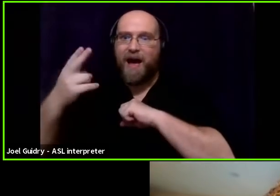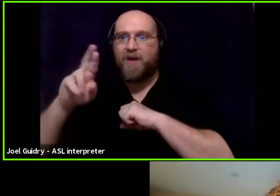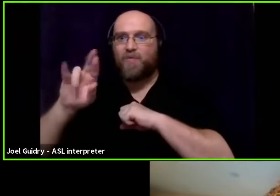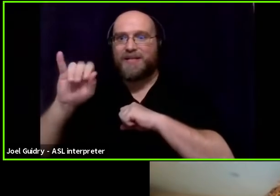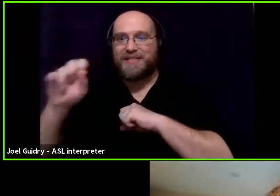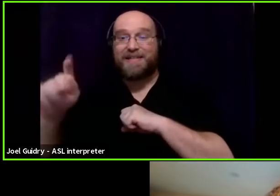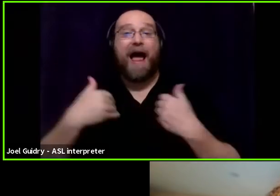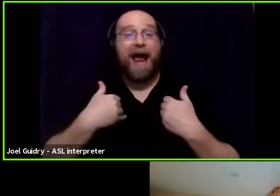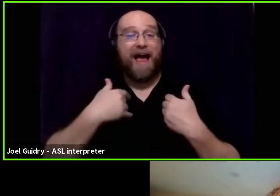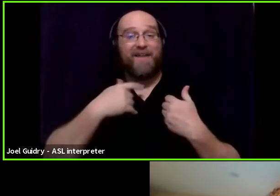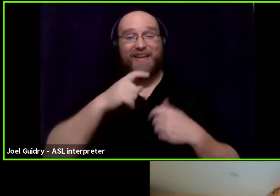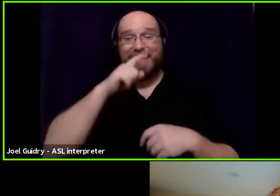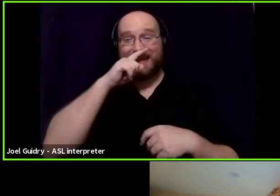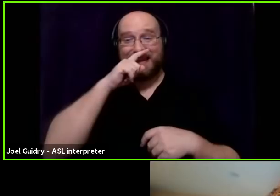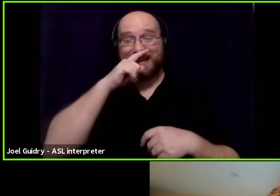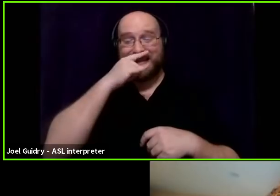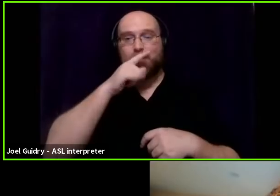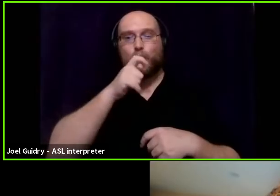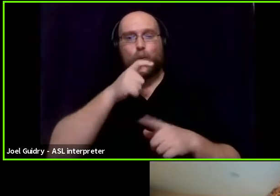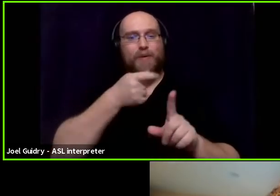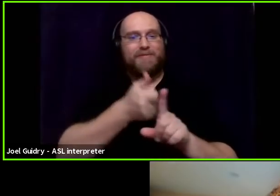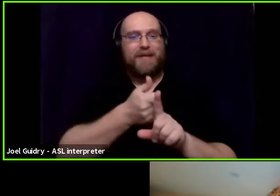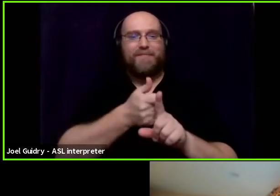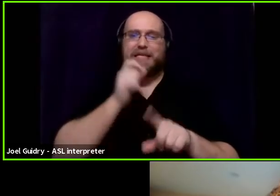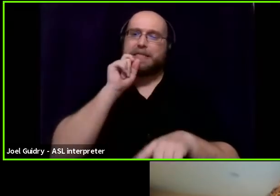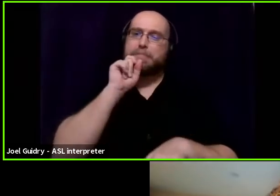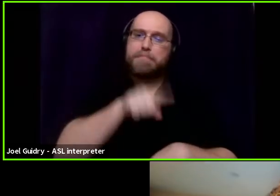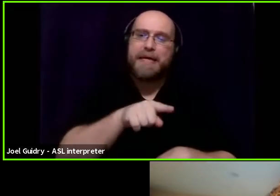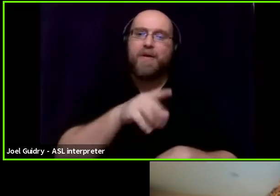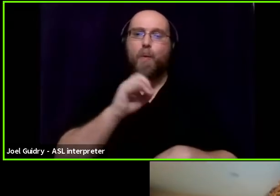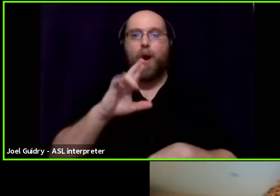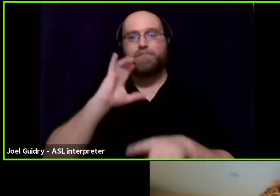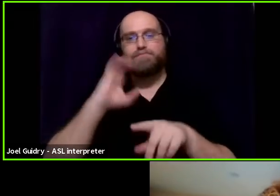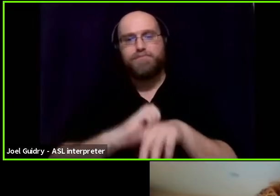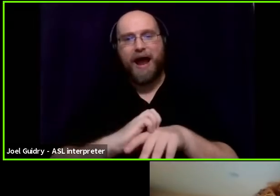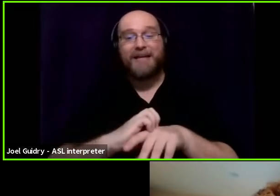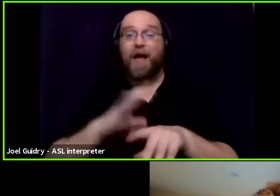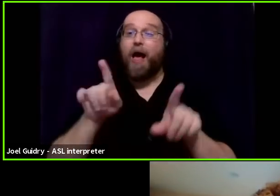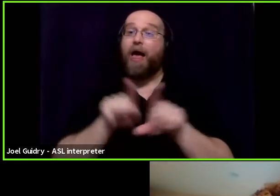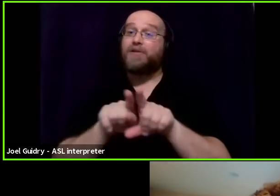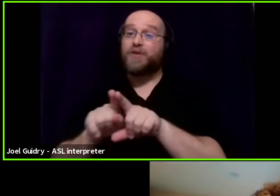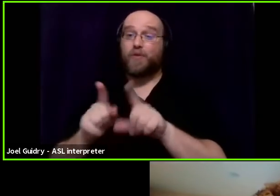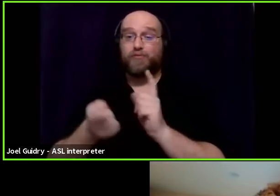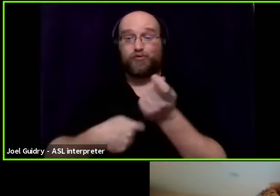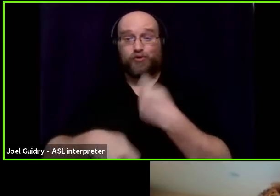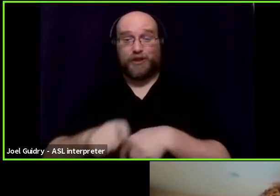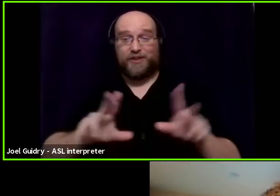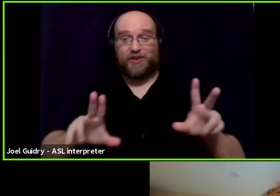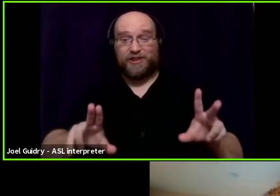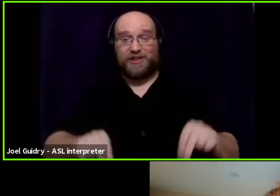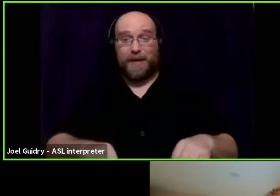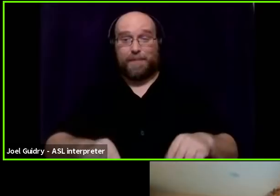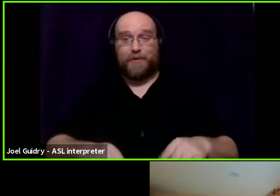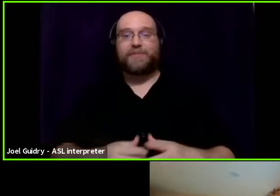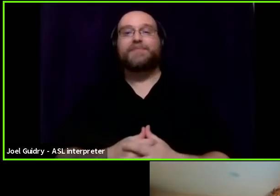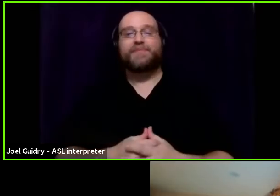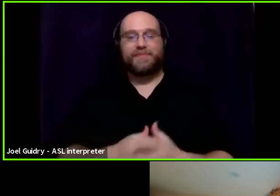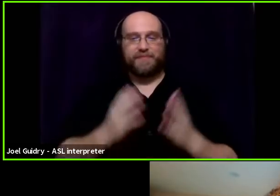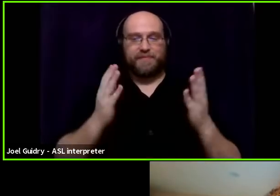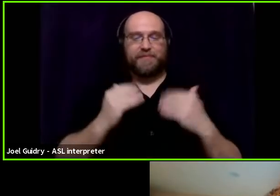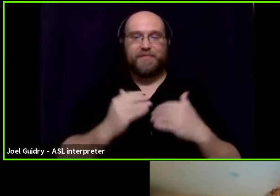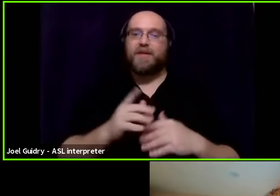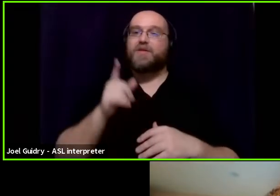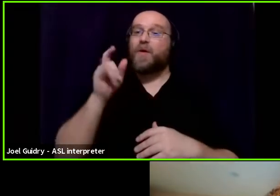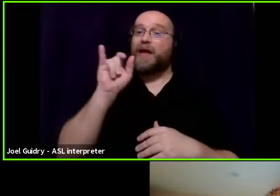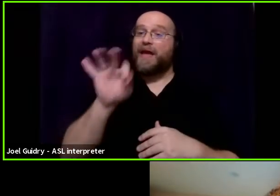about diaper changes. So can you talk about that in terms of the risk level? So if you're in a special ed classroom where